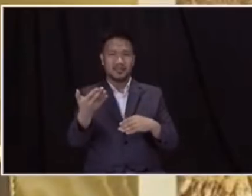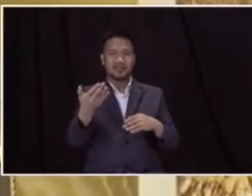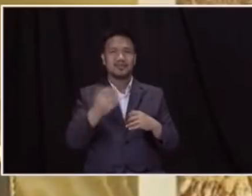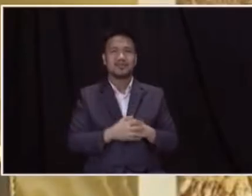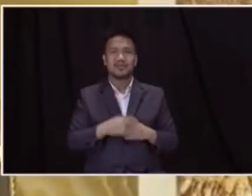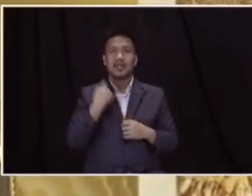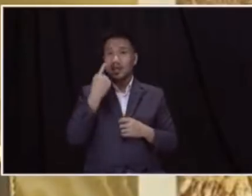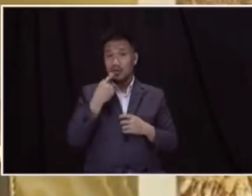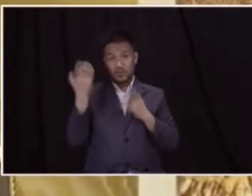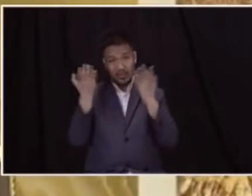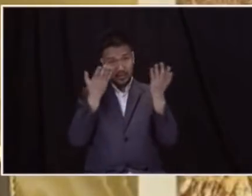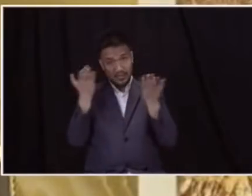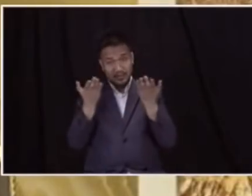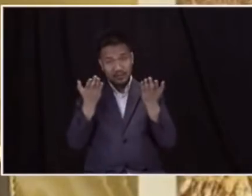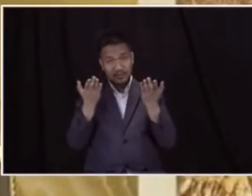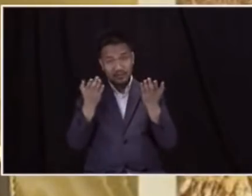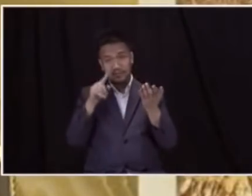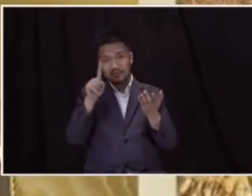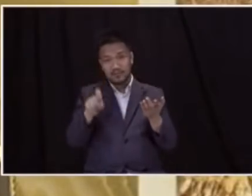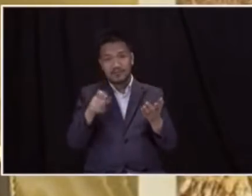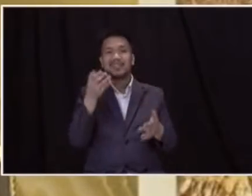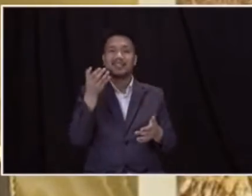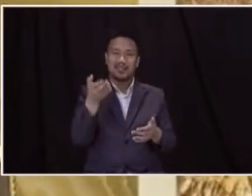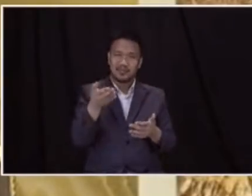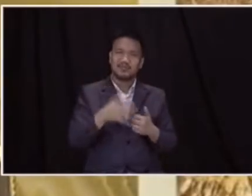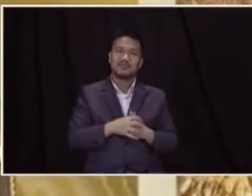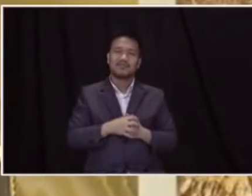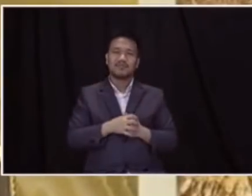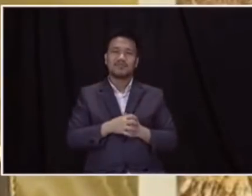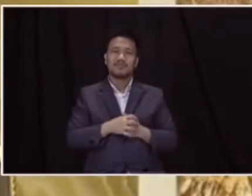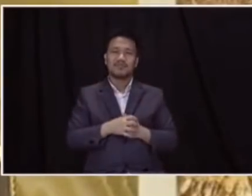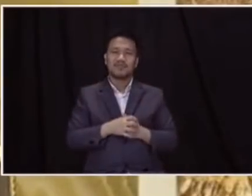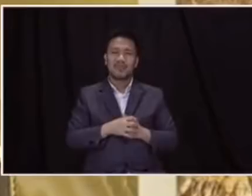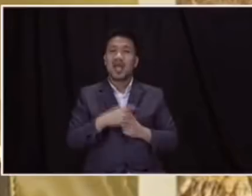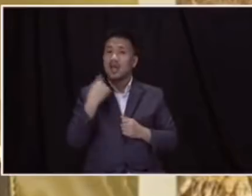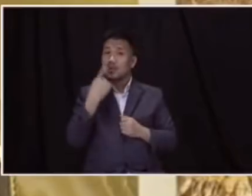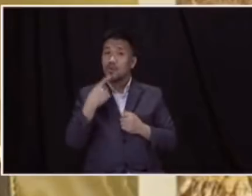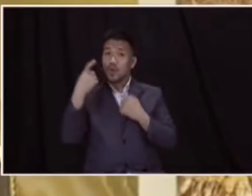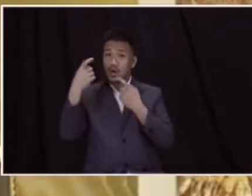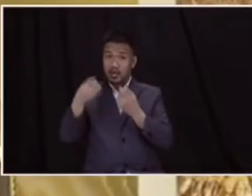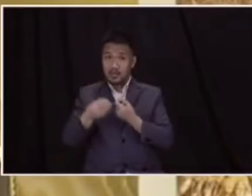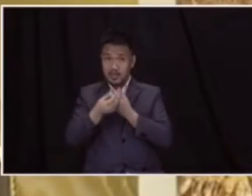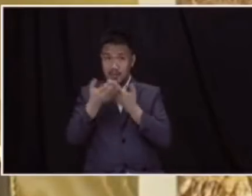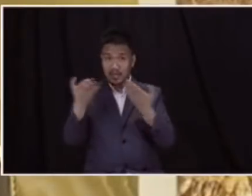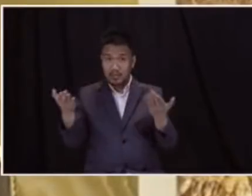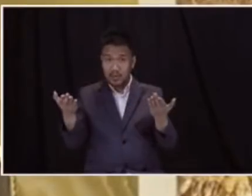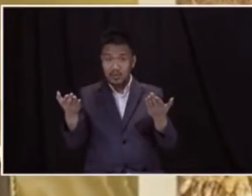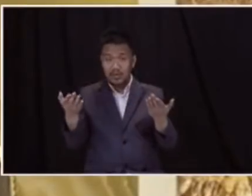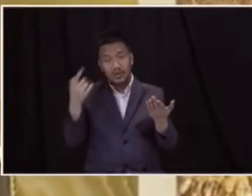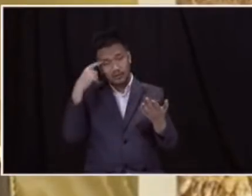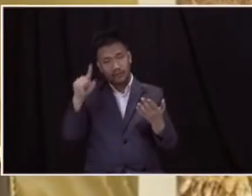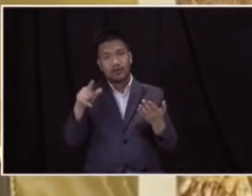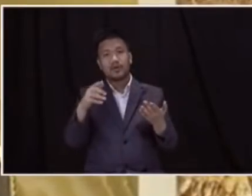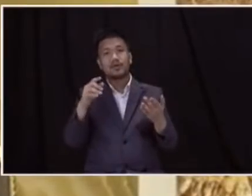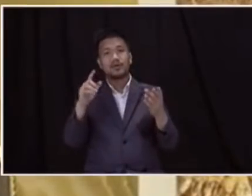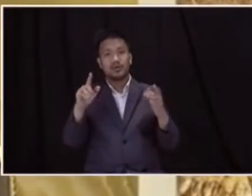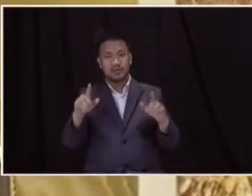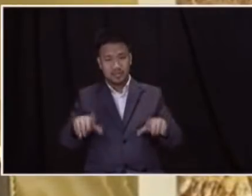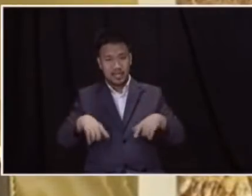ang maglilingkod ay ikaw. At ang ibibigay mo sa napakabuhay